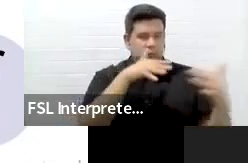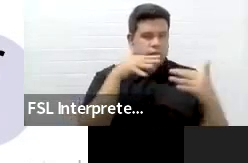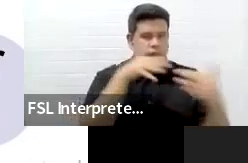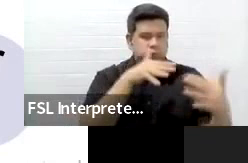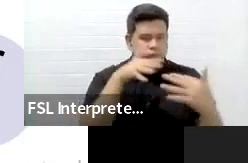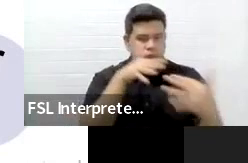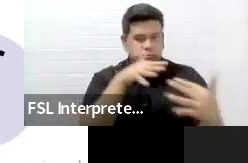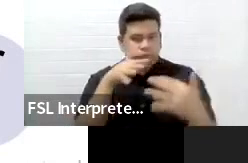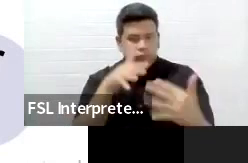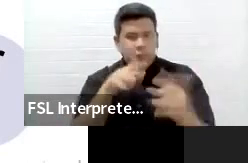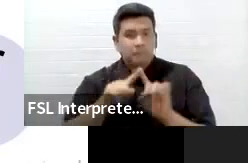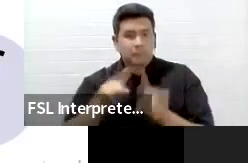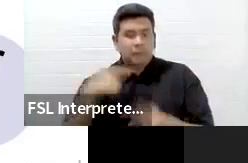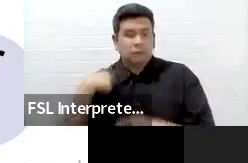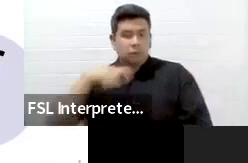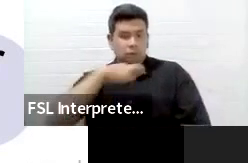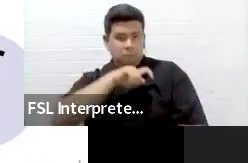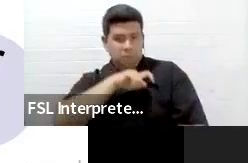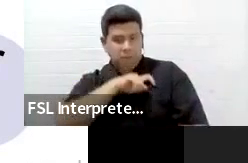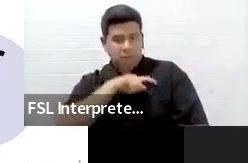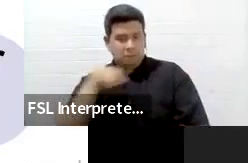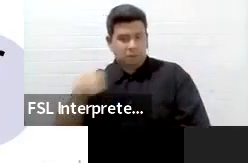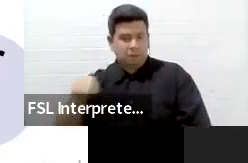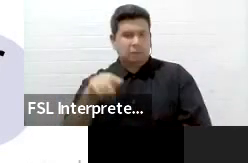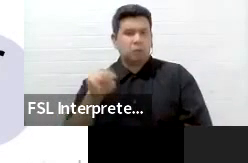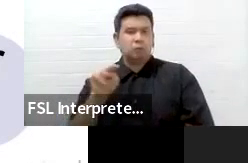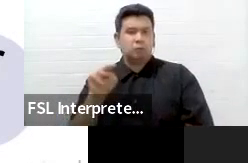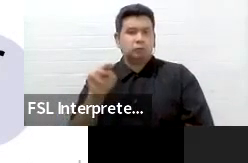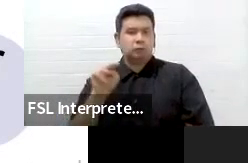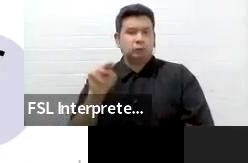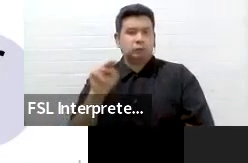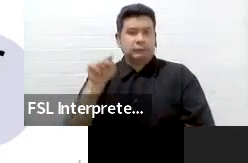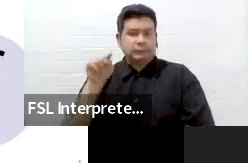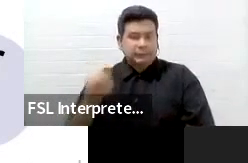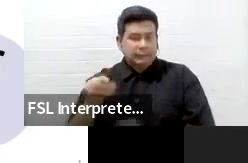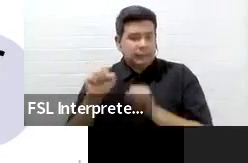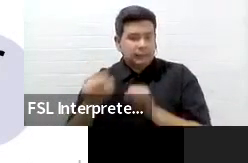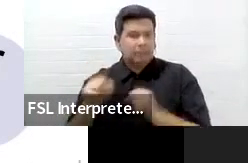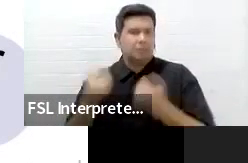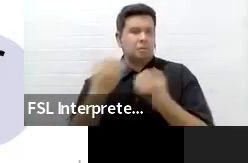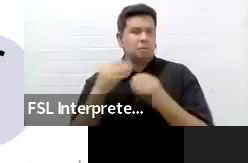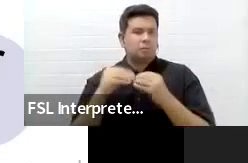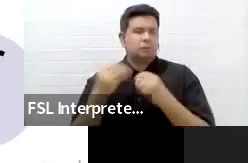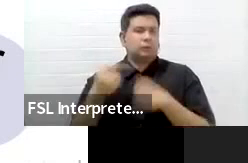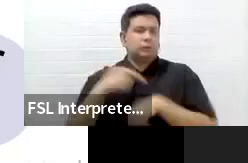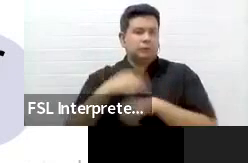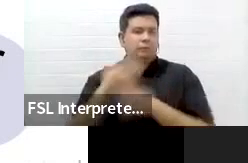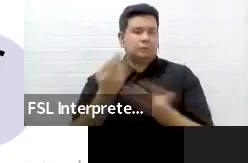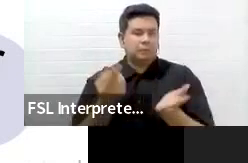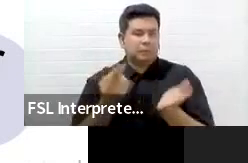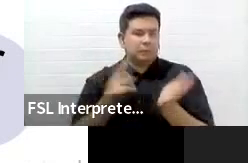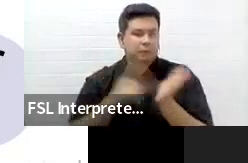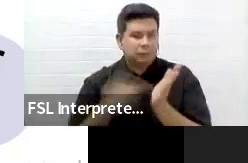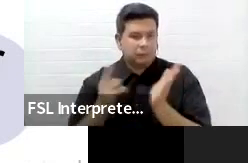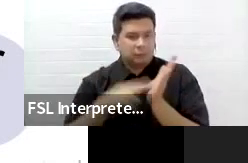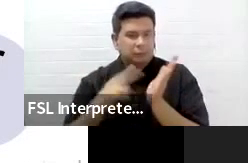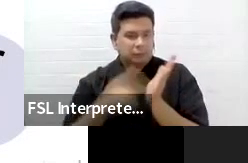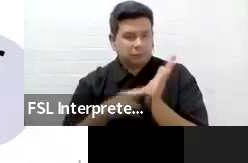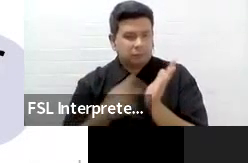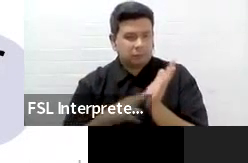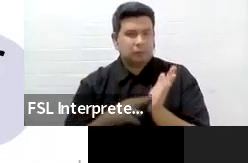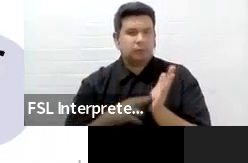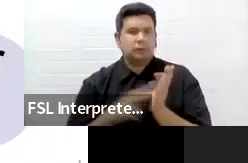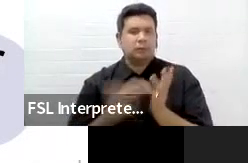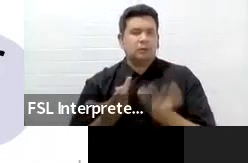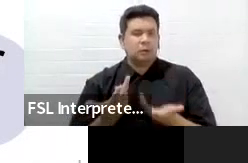Germany. They tried to suppress reportage on the outbreak of the pandemic in the respective countries